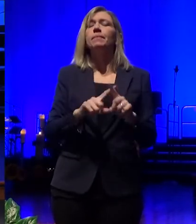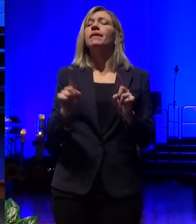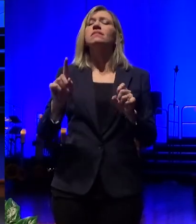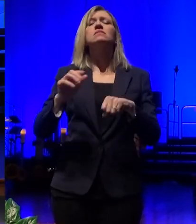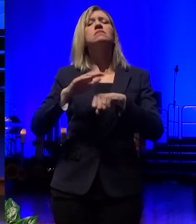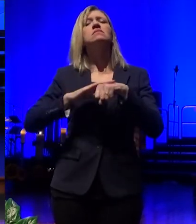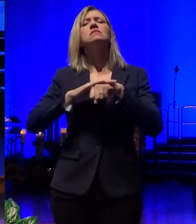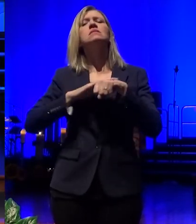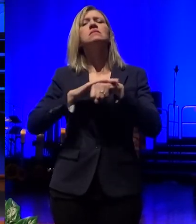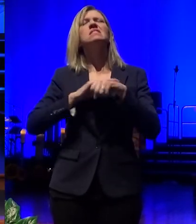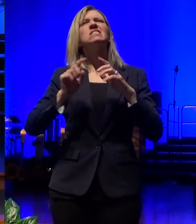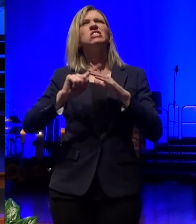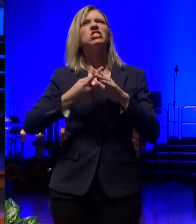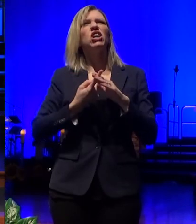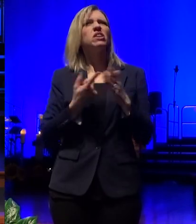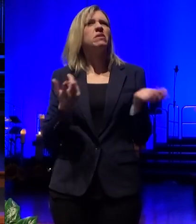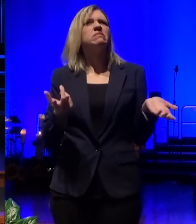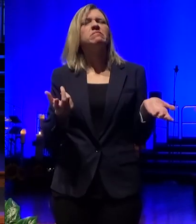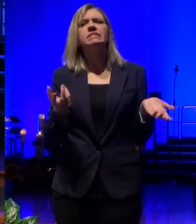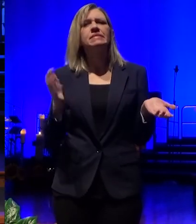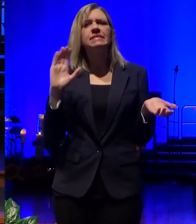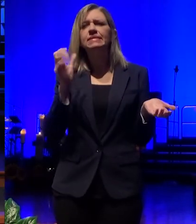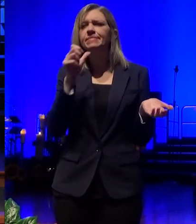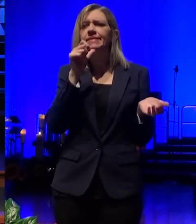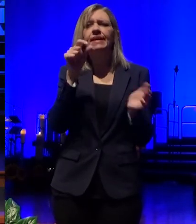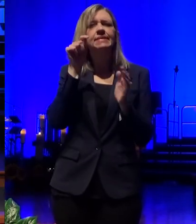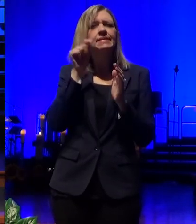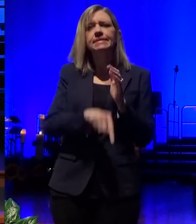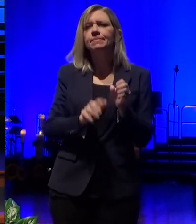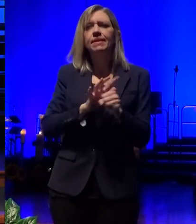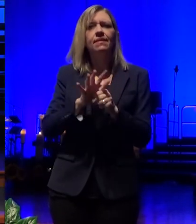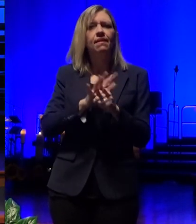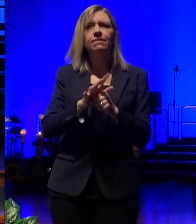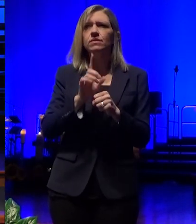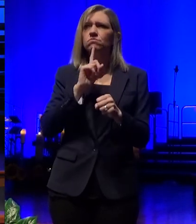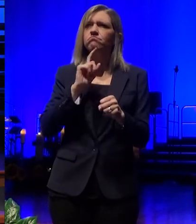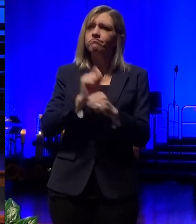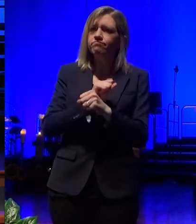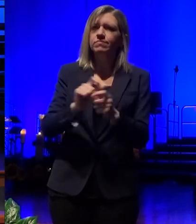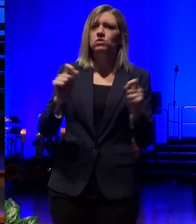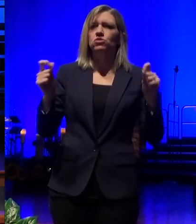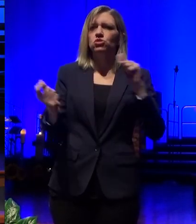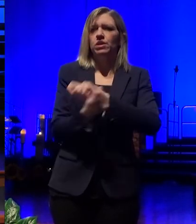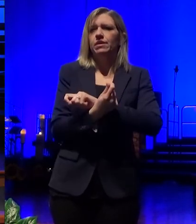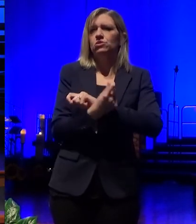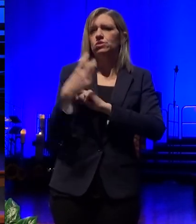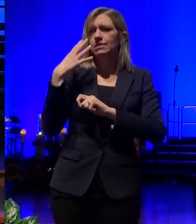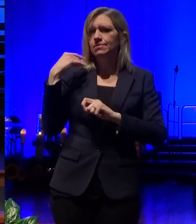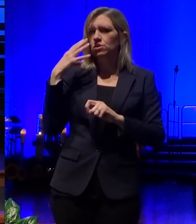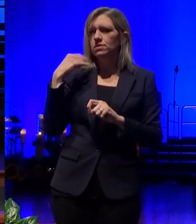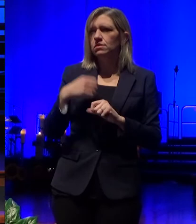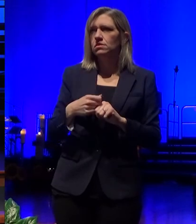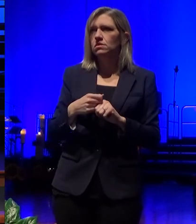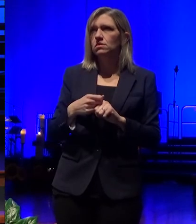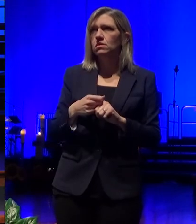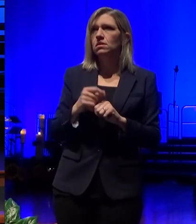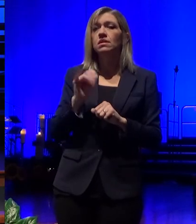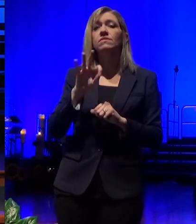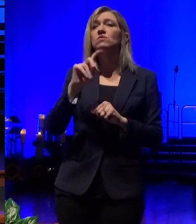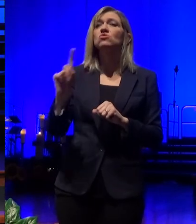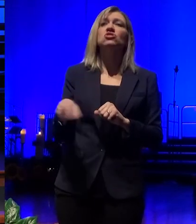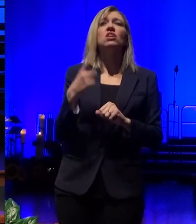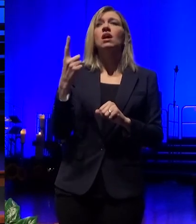just doesn't seem like it's deep enough to truly change our experience by